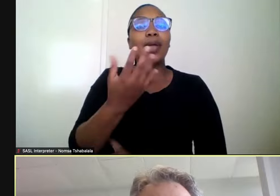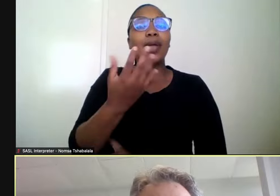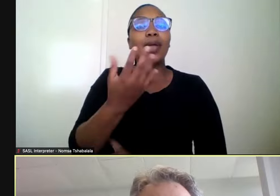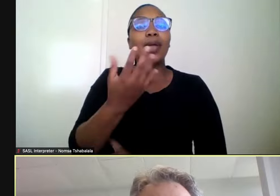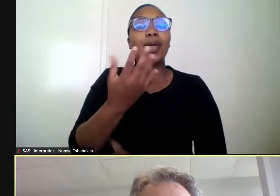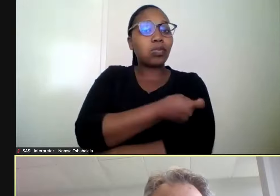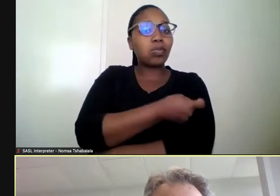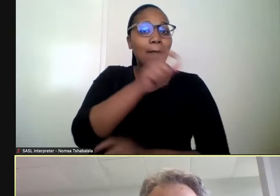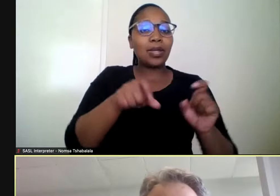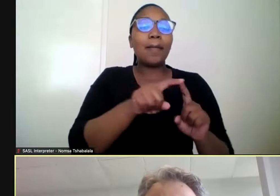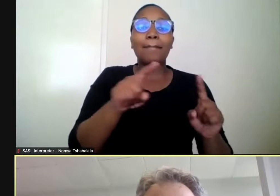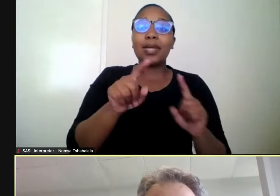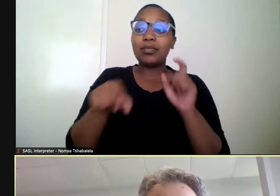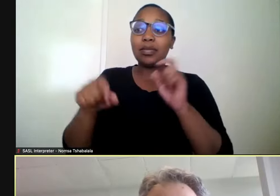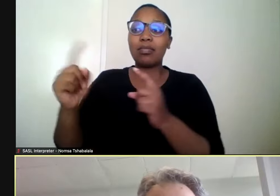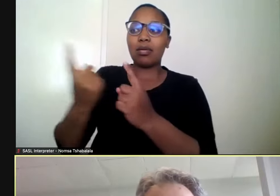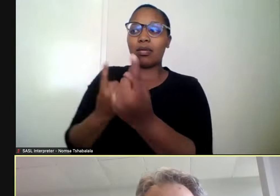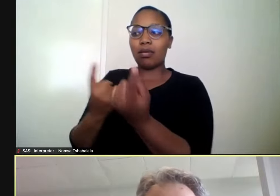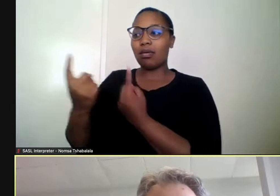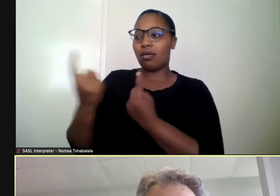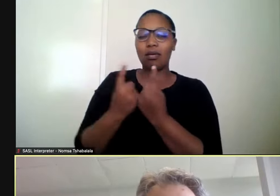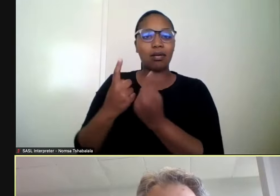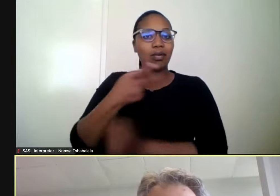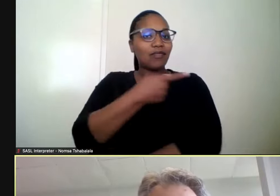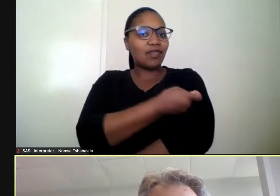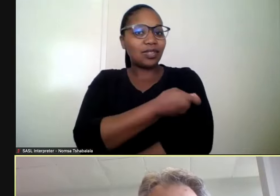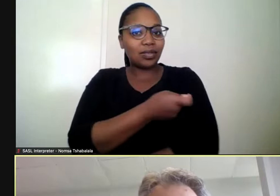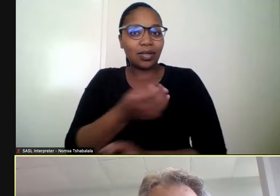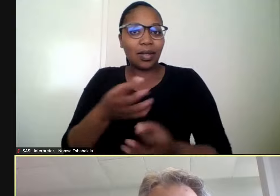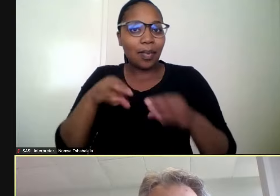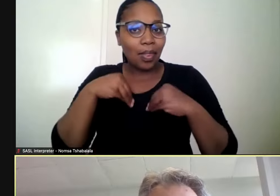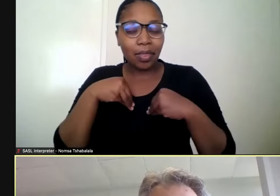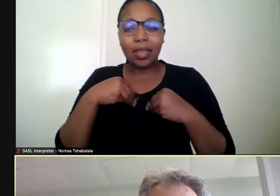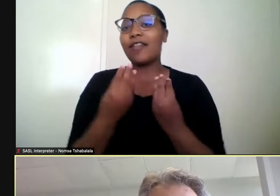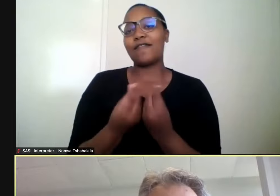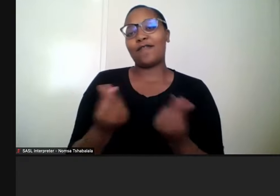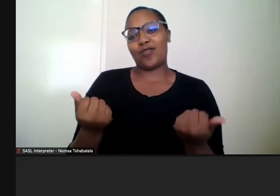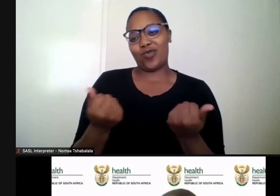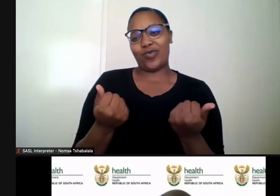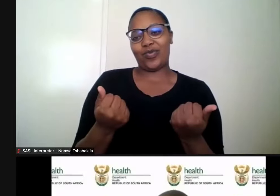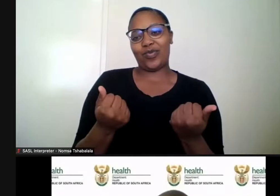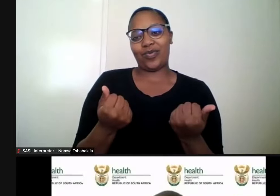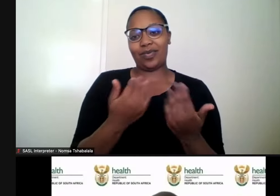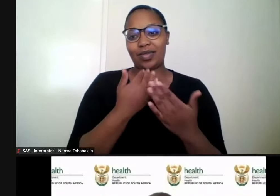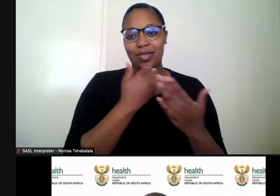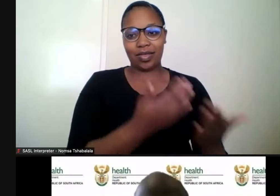have people coming for vaccination at the moment. Thank you, Foster.